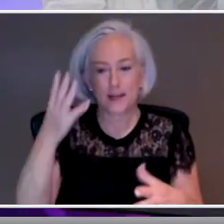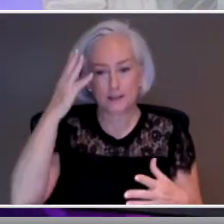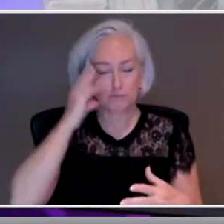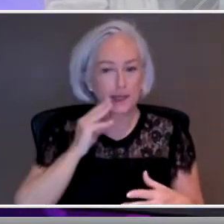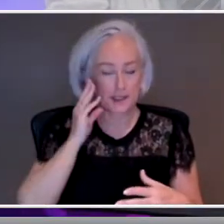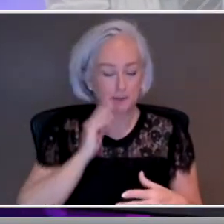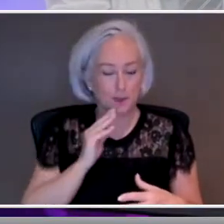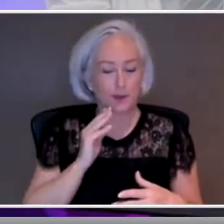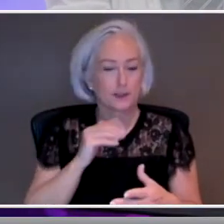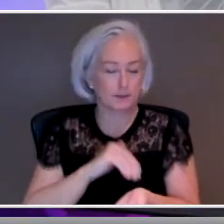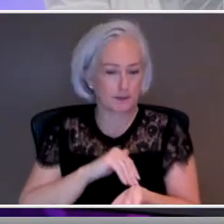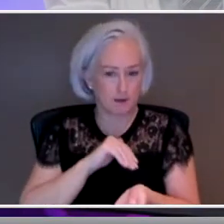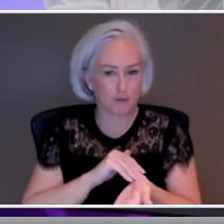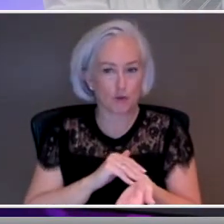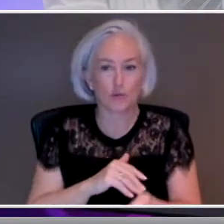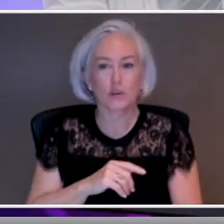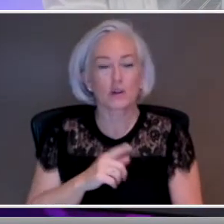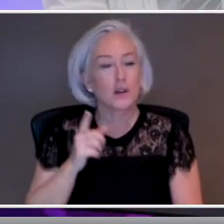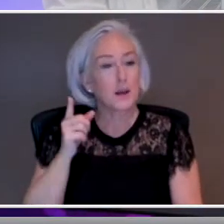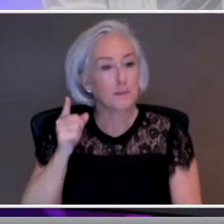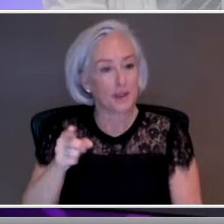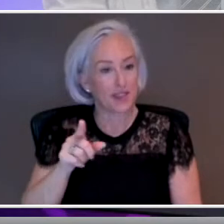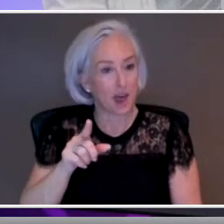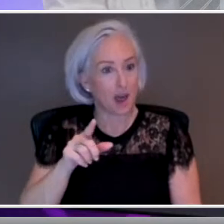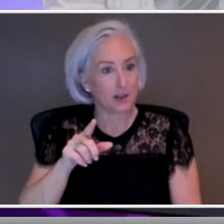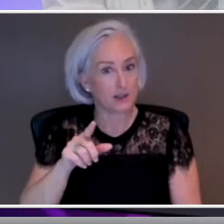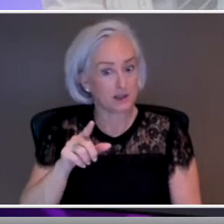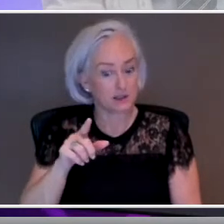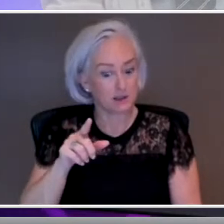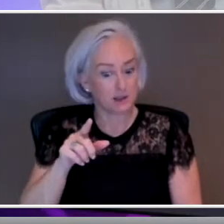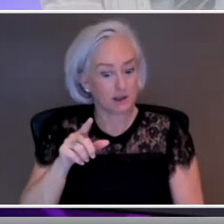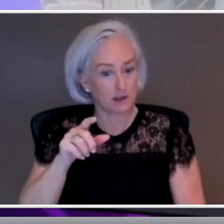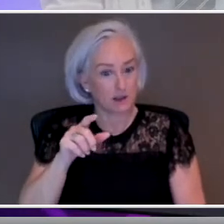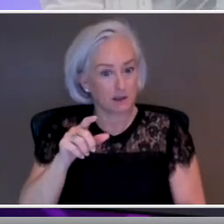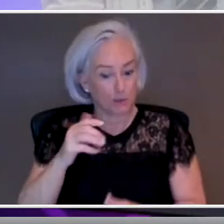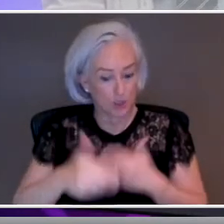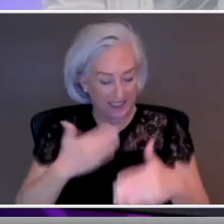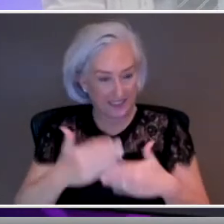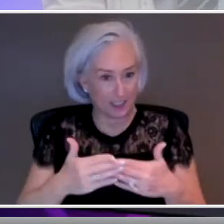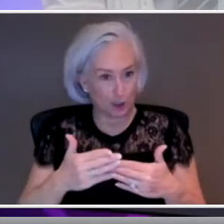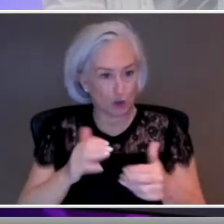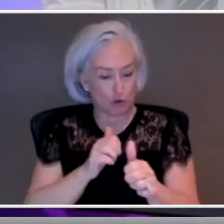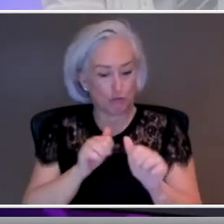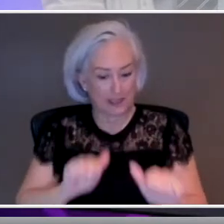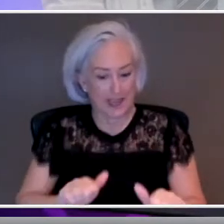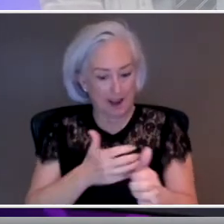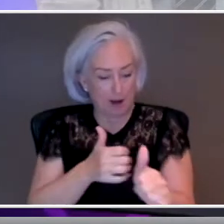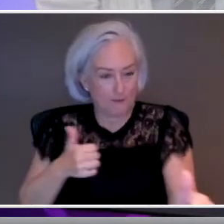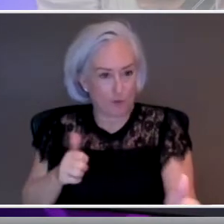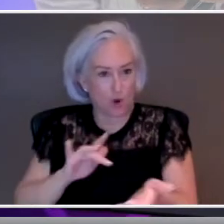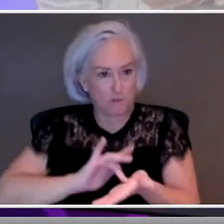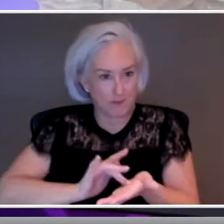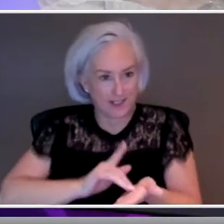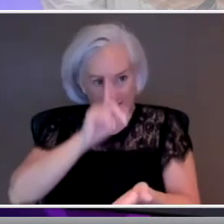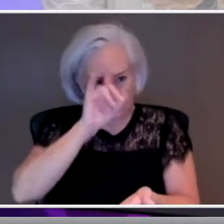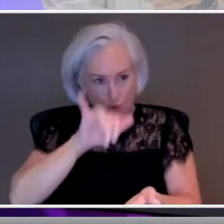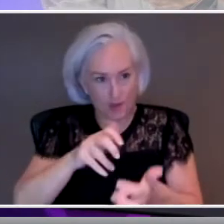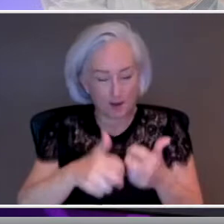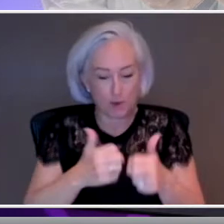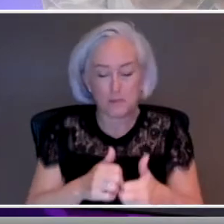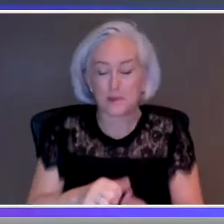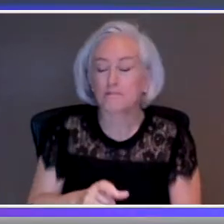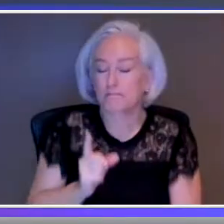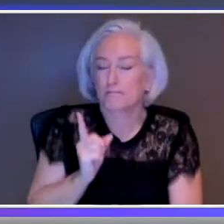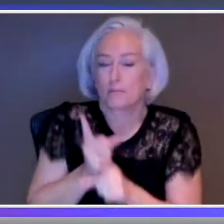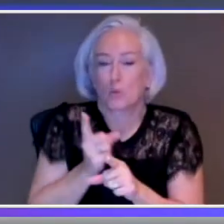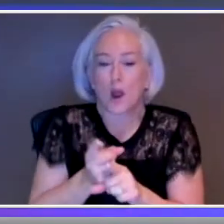avoids those medications that could put Ken at risk for heart problems. Correct. So